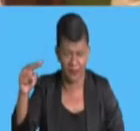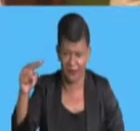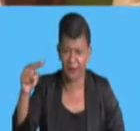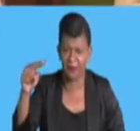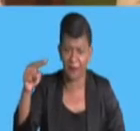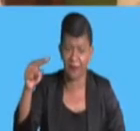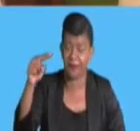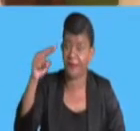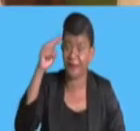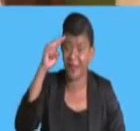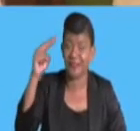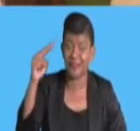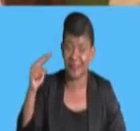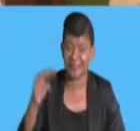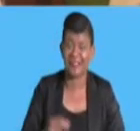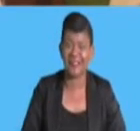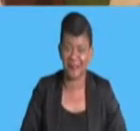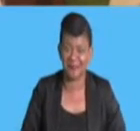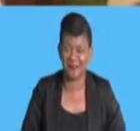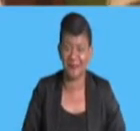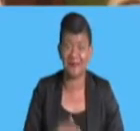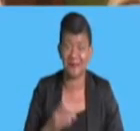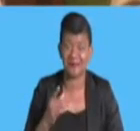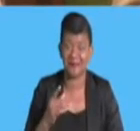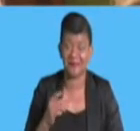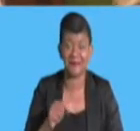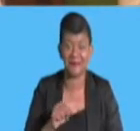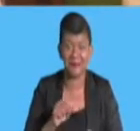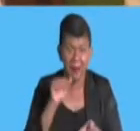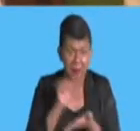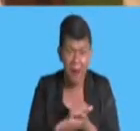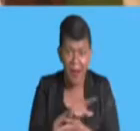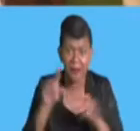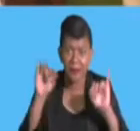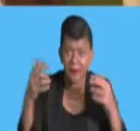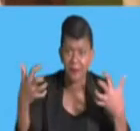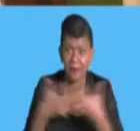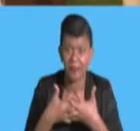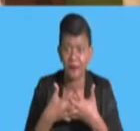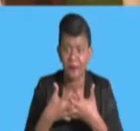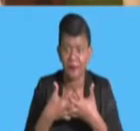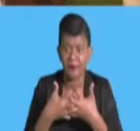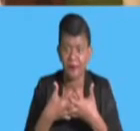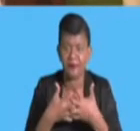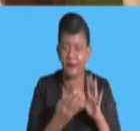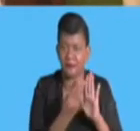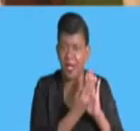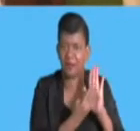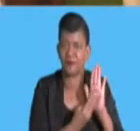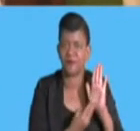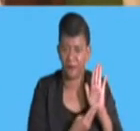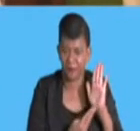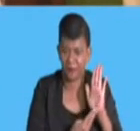Speaker, I'd like to address some fundamental issues related to the budget, and it is to do with basic courtesy and just good manners. If I were